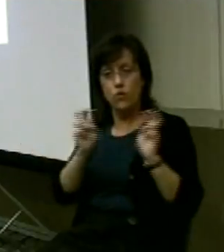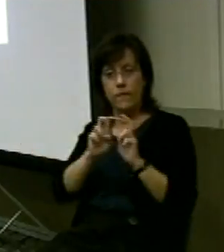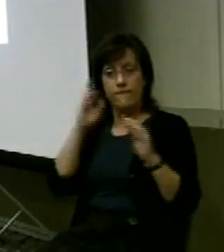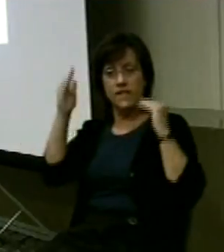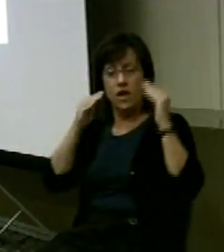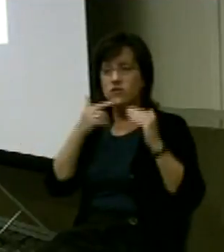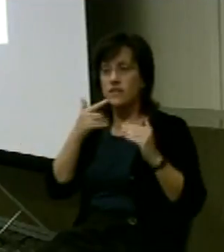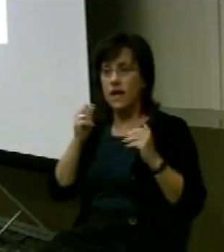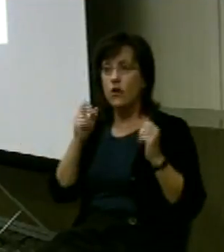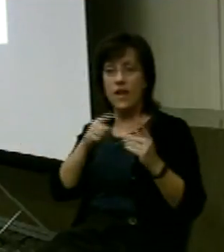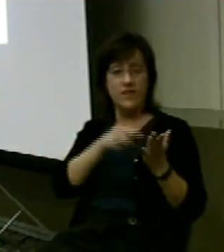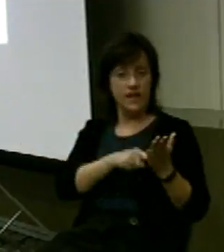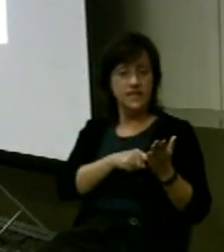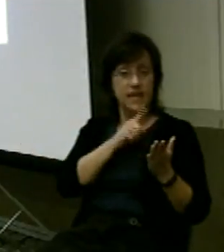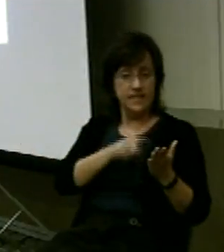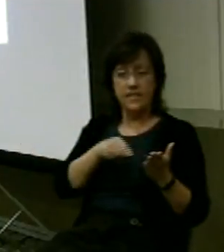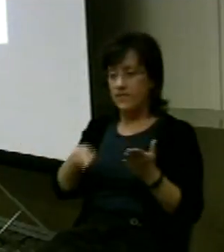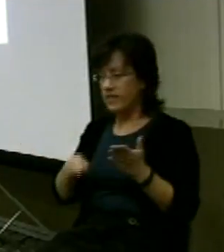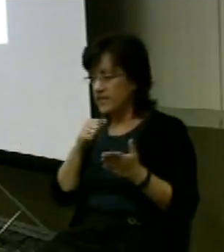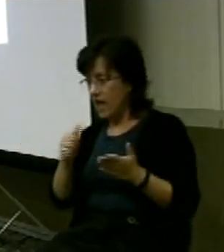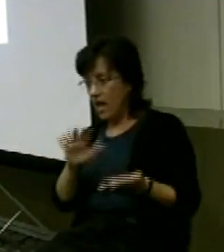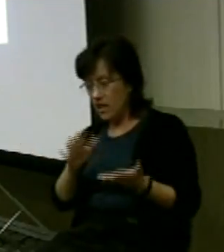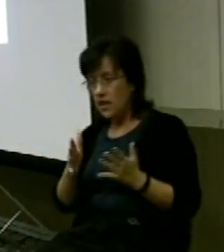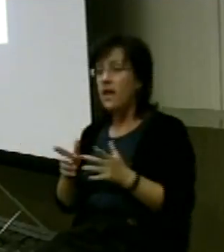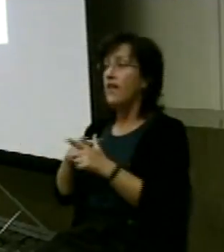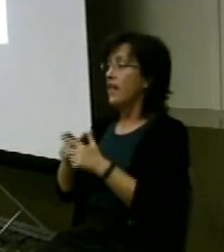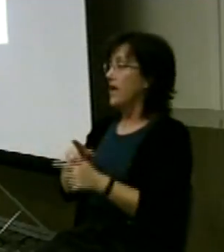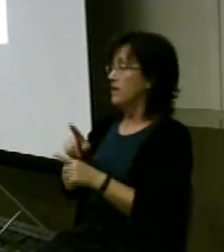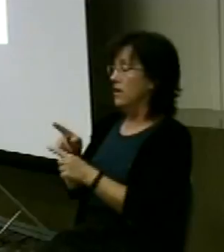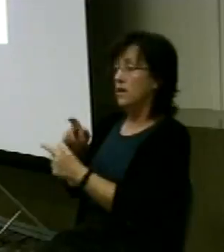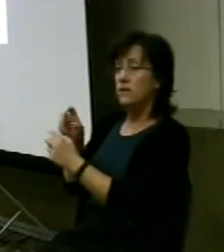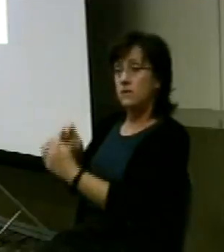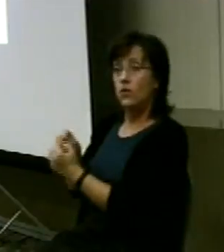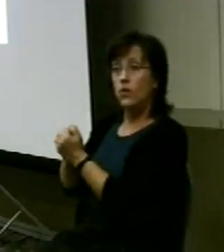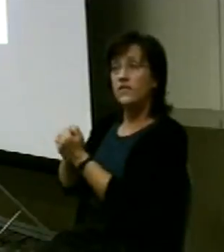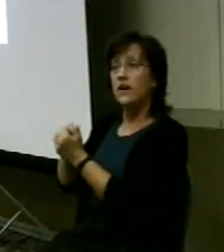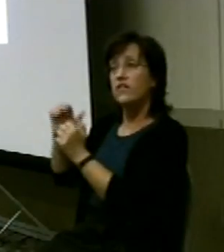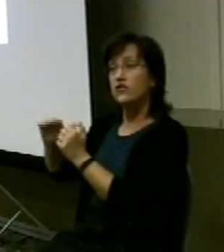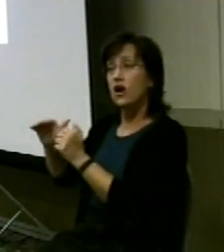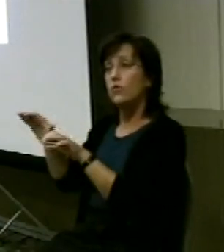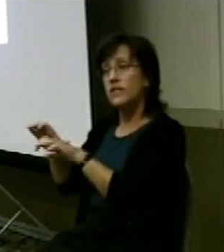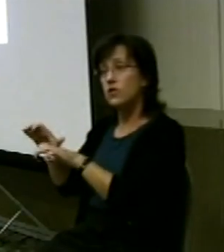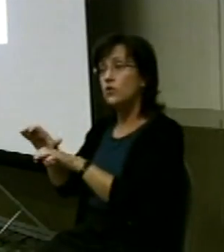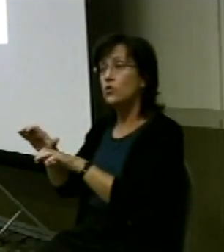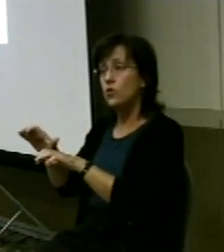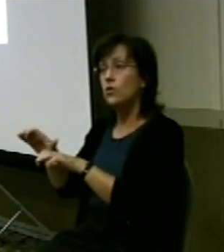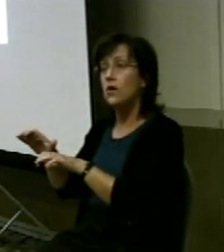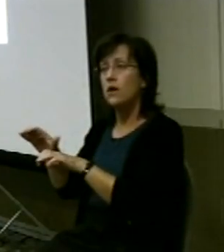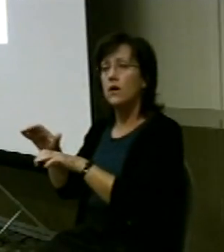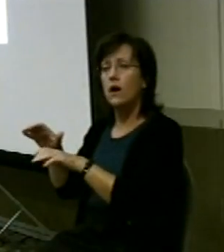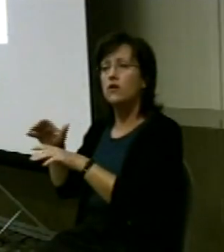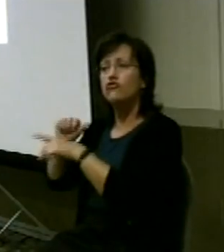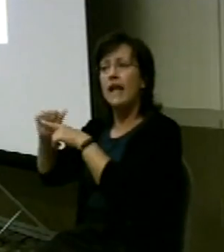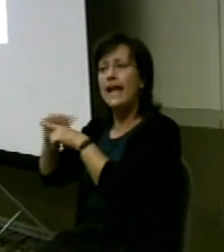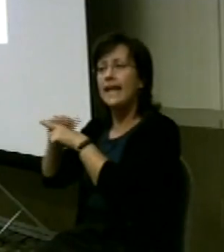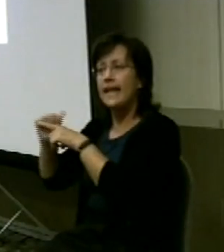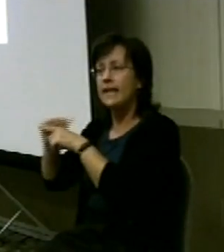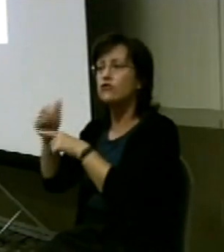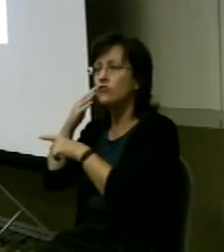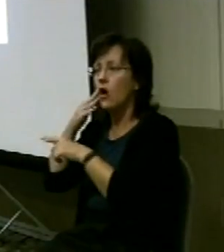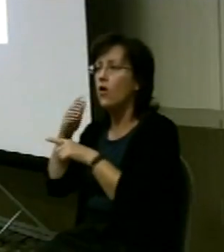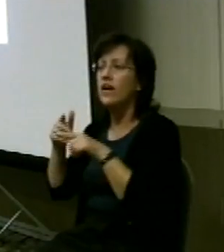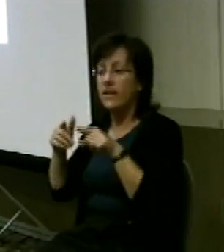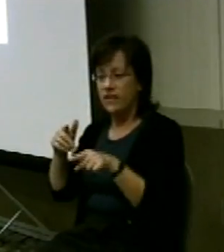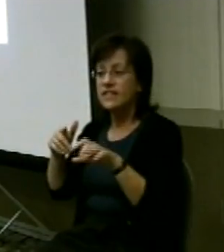what is and what isn't. And so with the child, we do like a discrimination training. This is, this isn't. Because to say that was